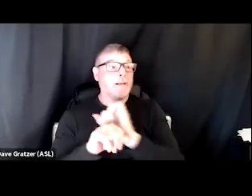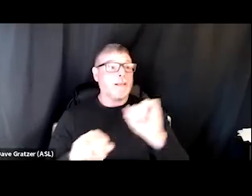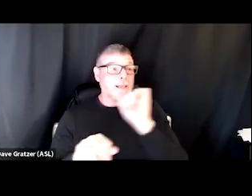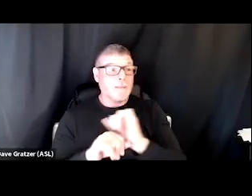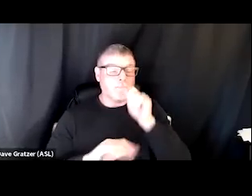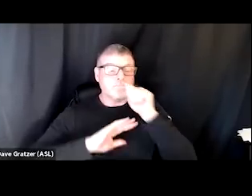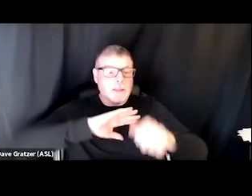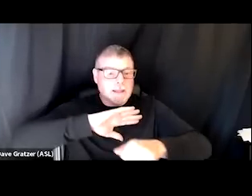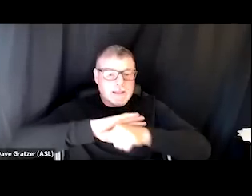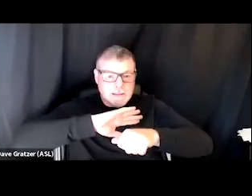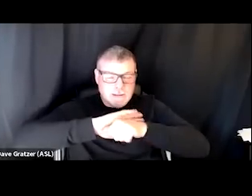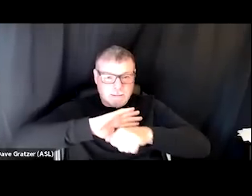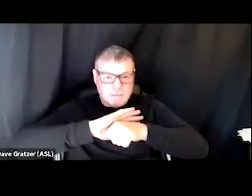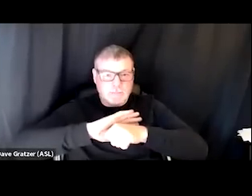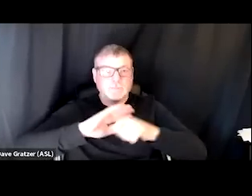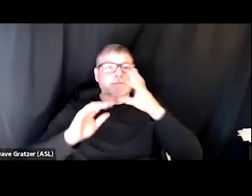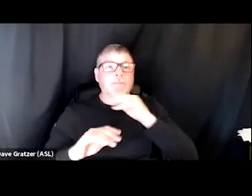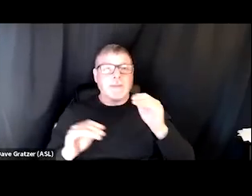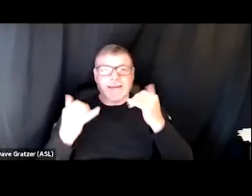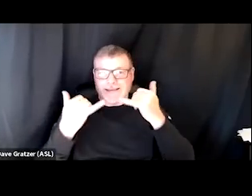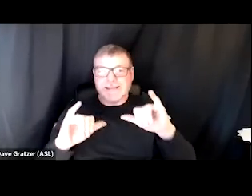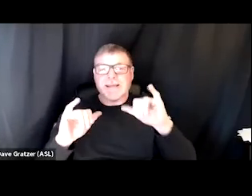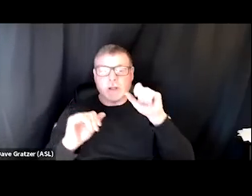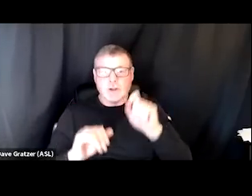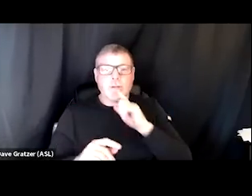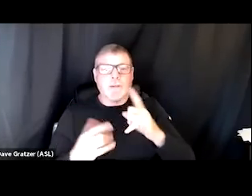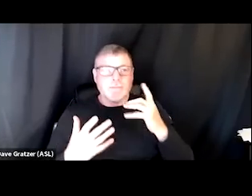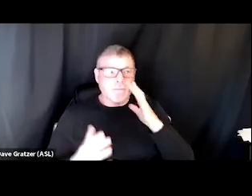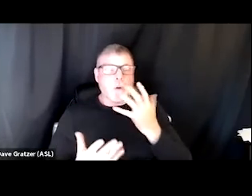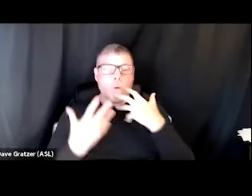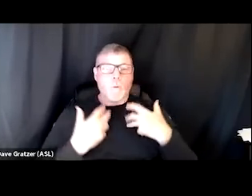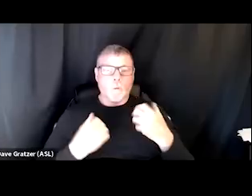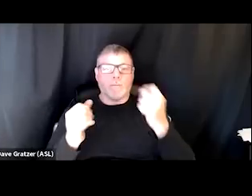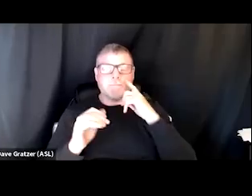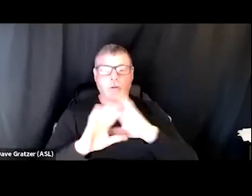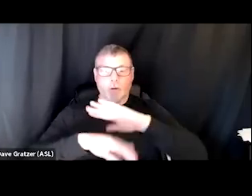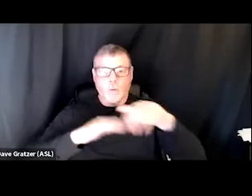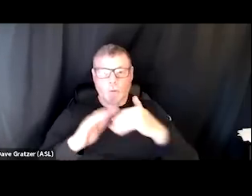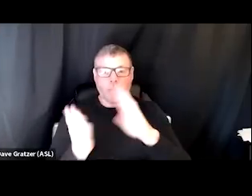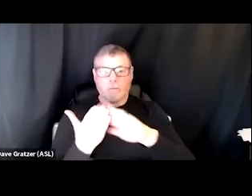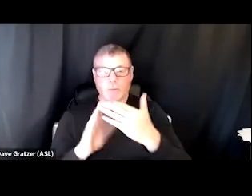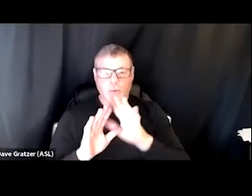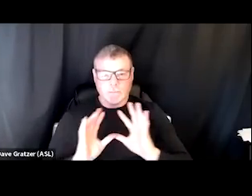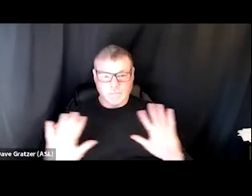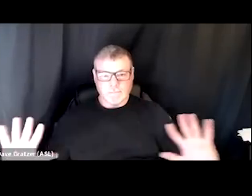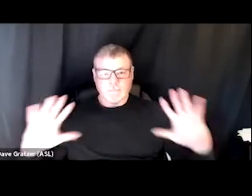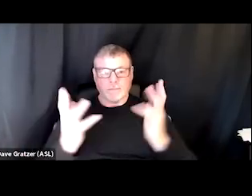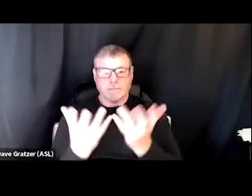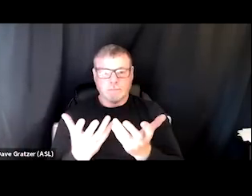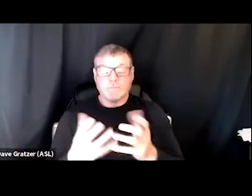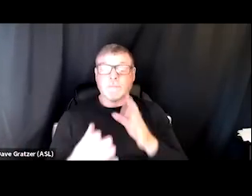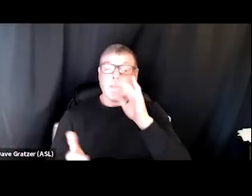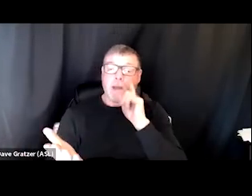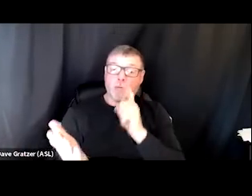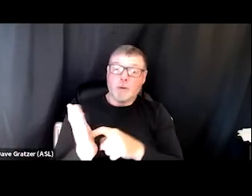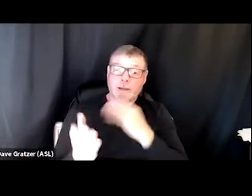remains hidden in the shadows, but still contributes to the well-being of our collective community. By